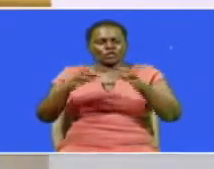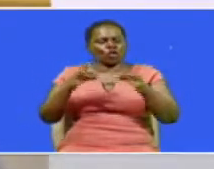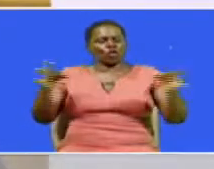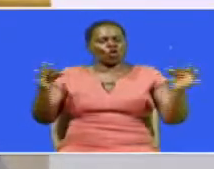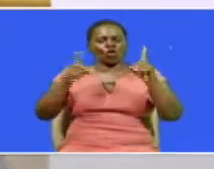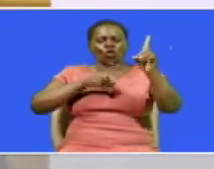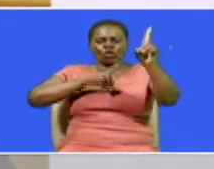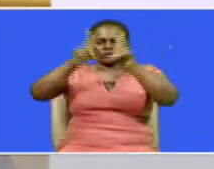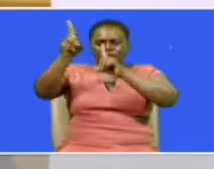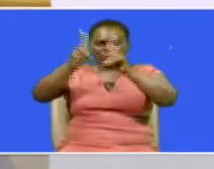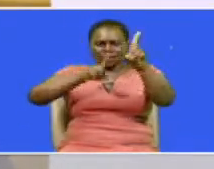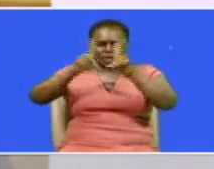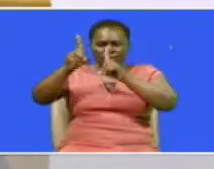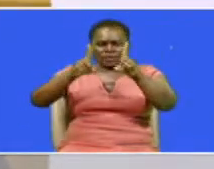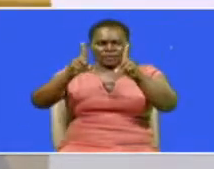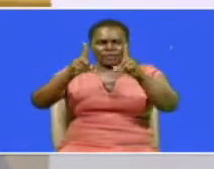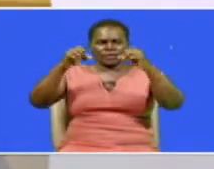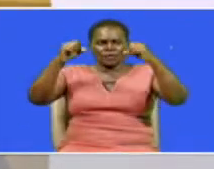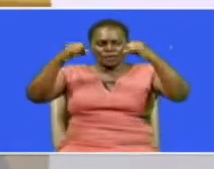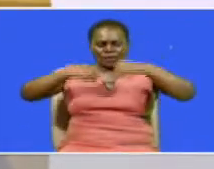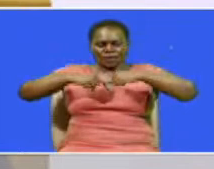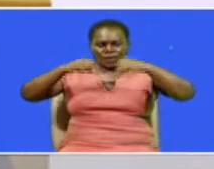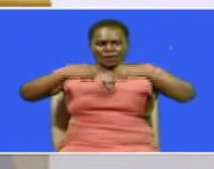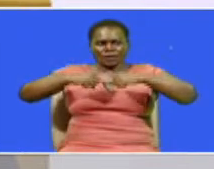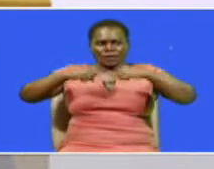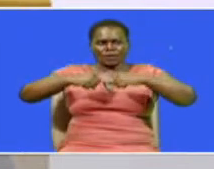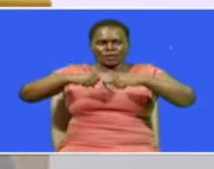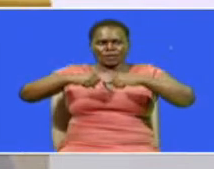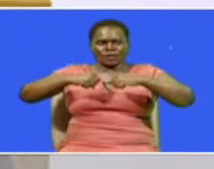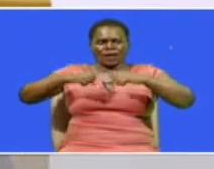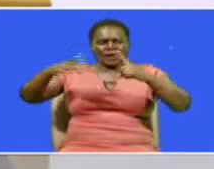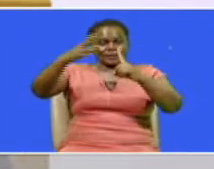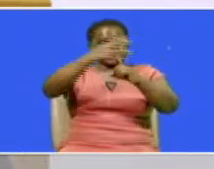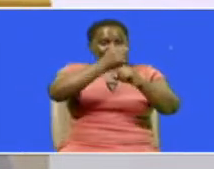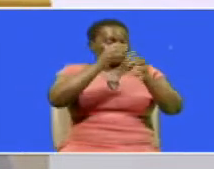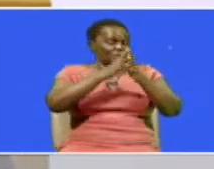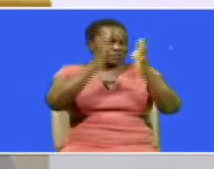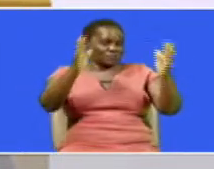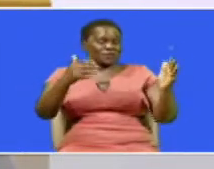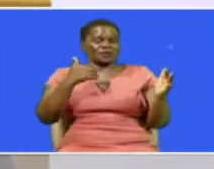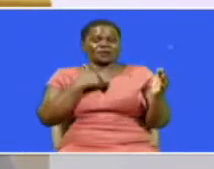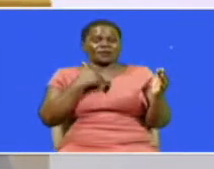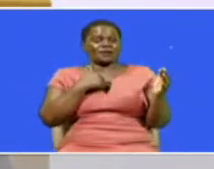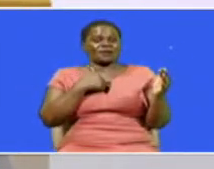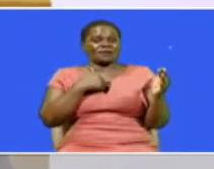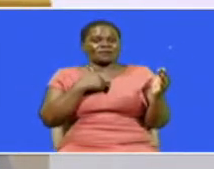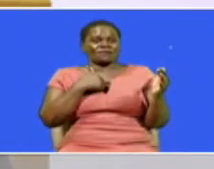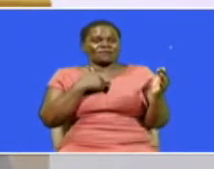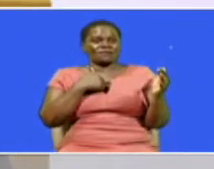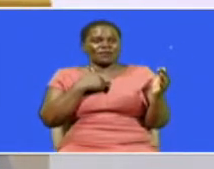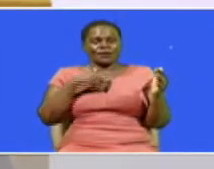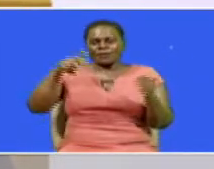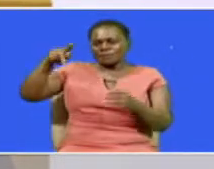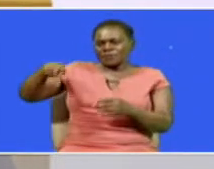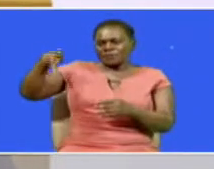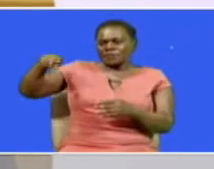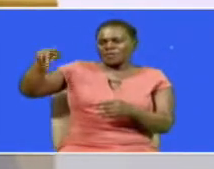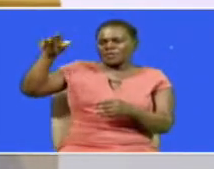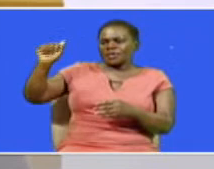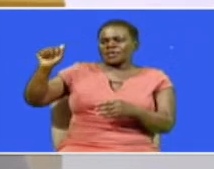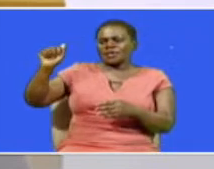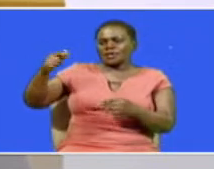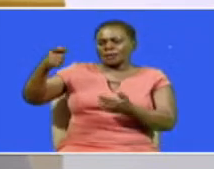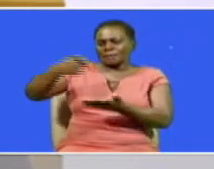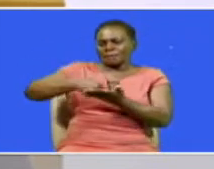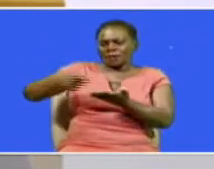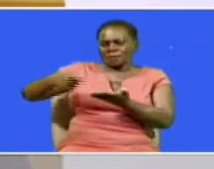journey. We reached a very good milestone. We crystallized the PPA that was